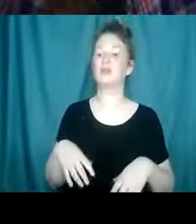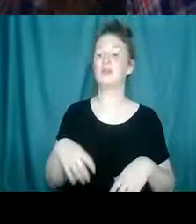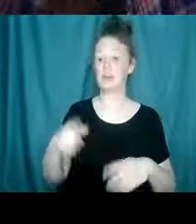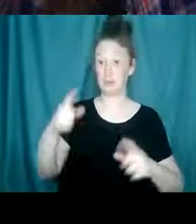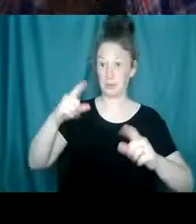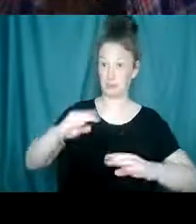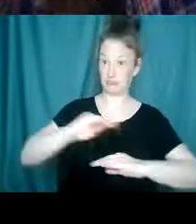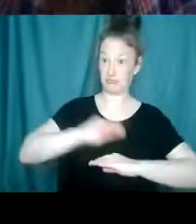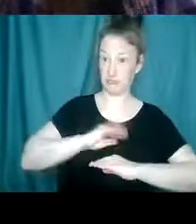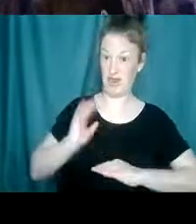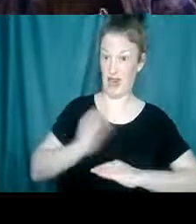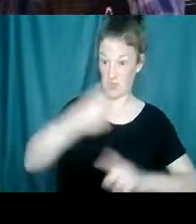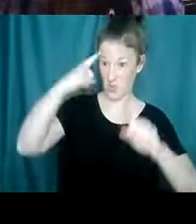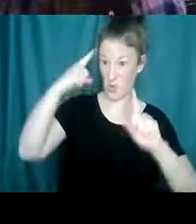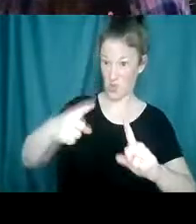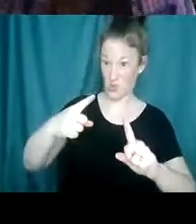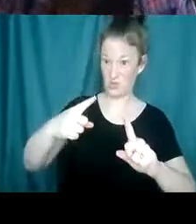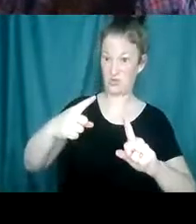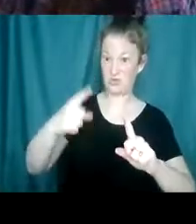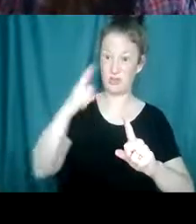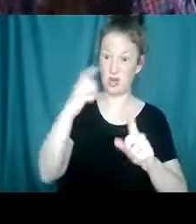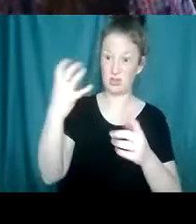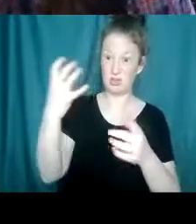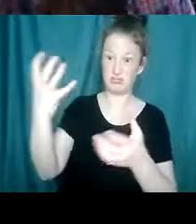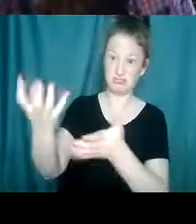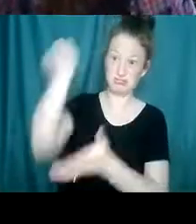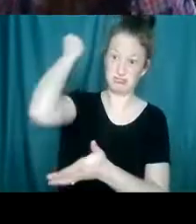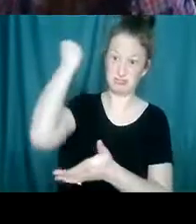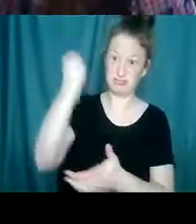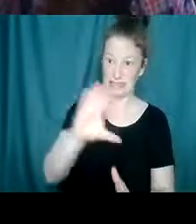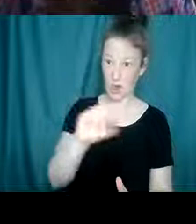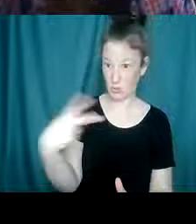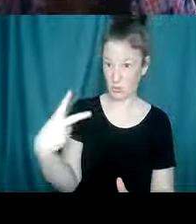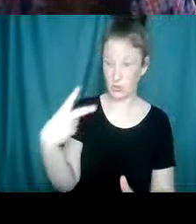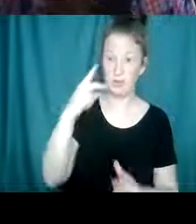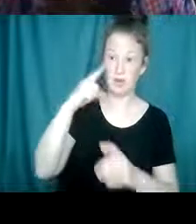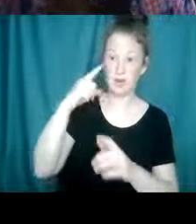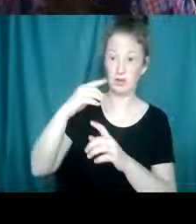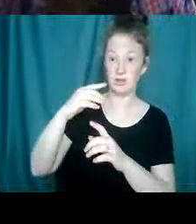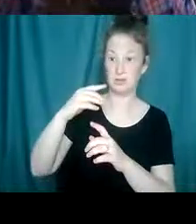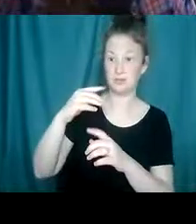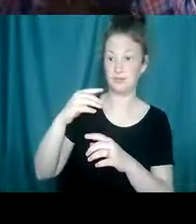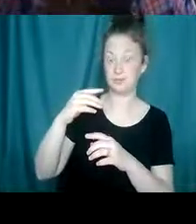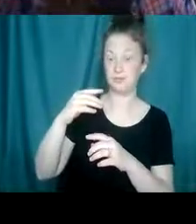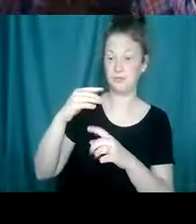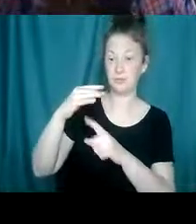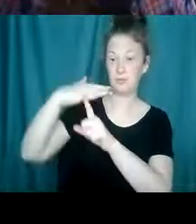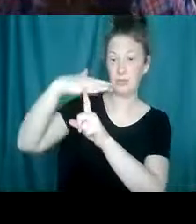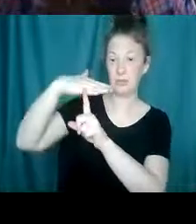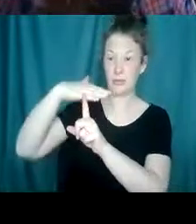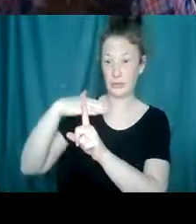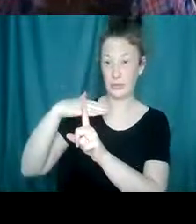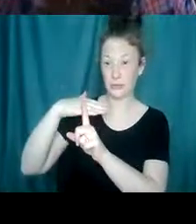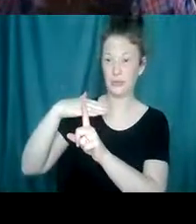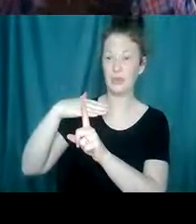goal that's set by IPCC to increase the global temperature by 1.5 degrees,